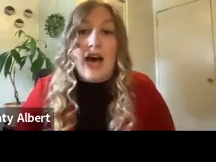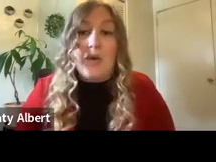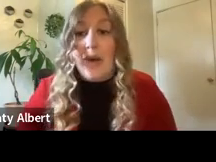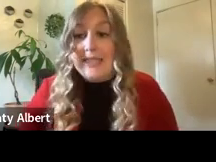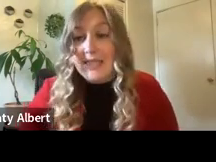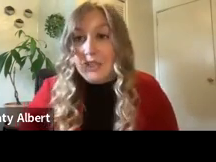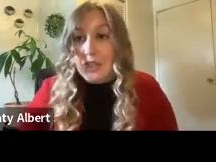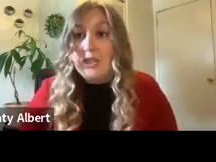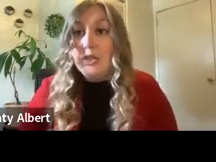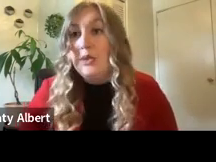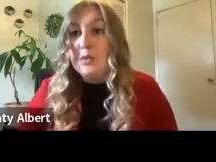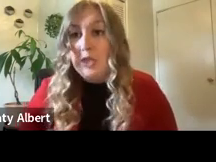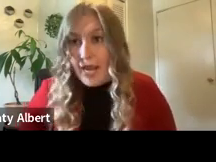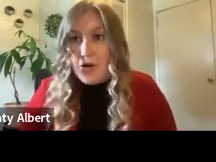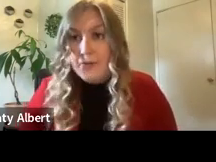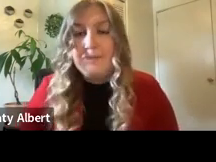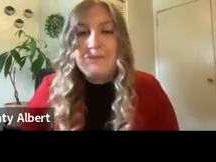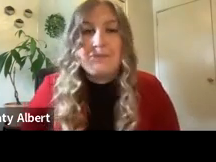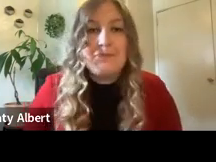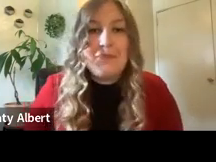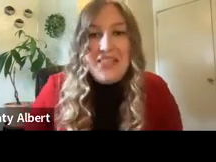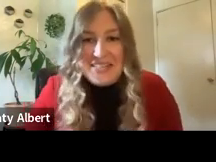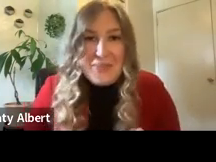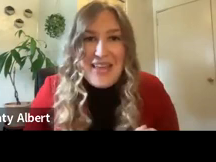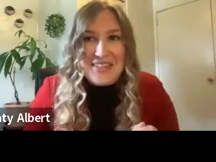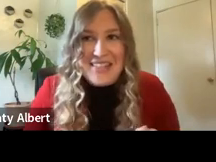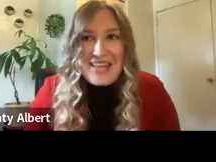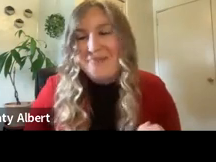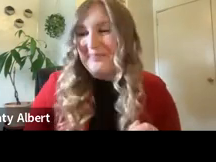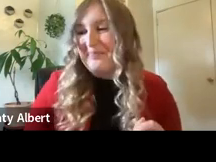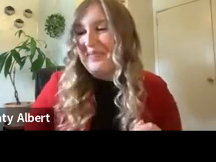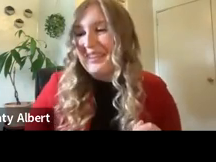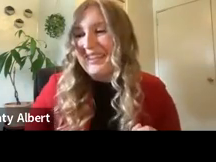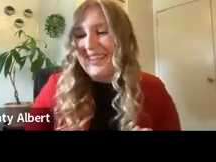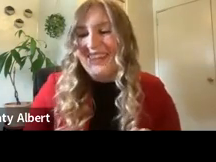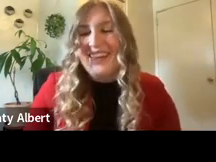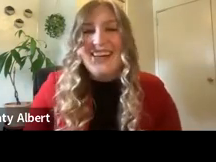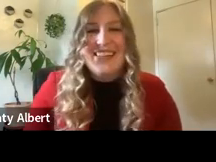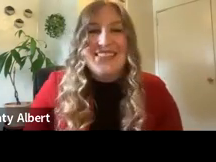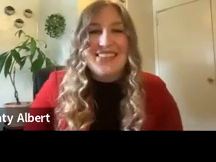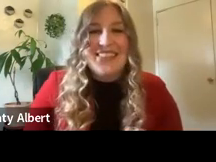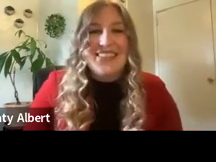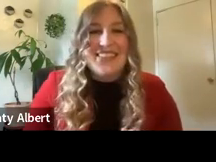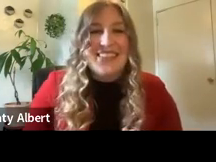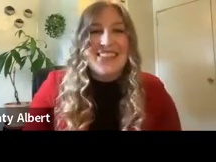the Raise Center's YouTube channel. This is what that looks like.